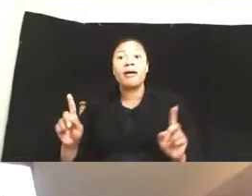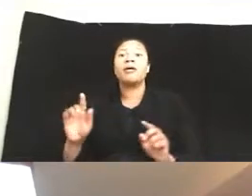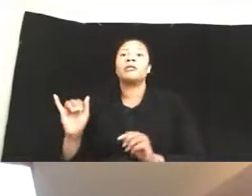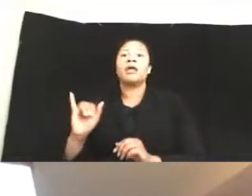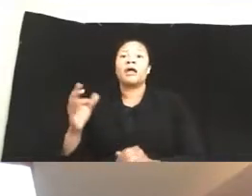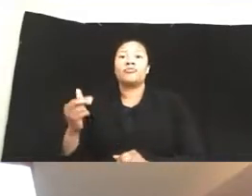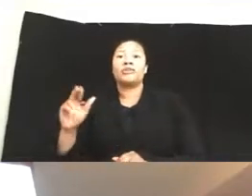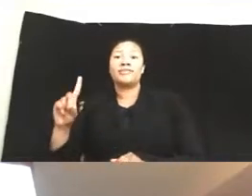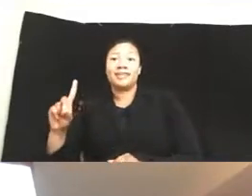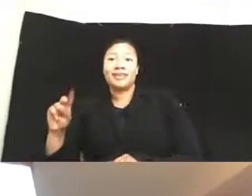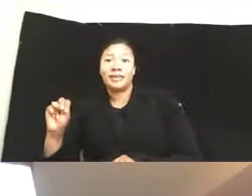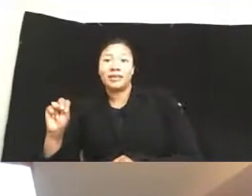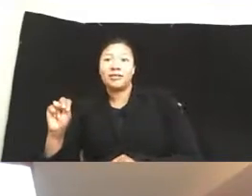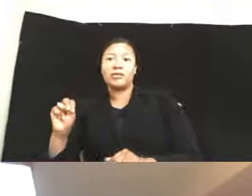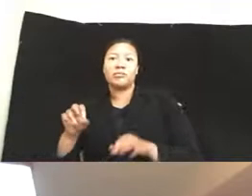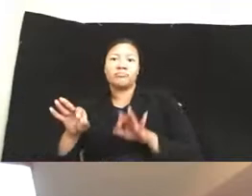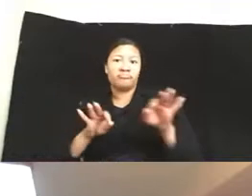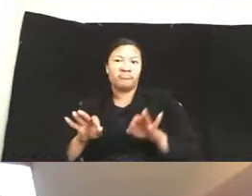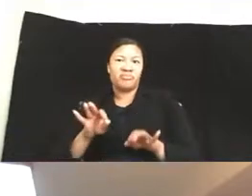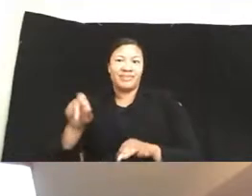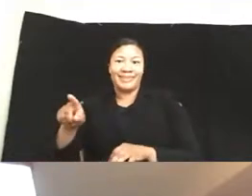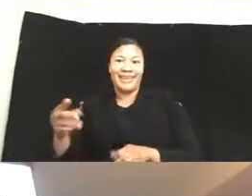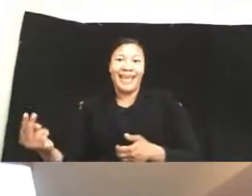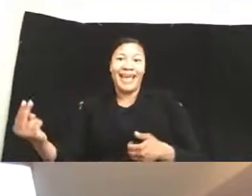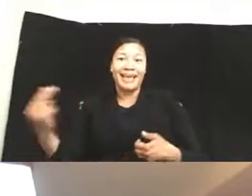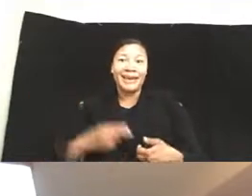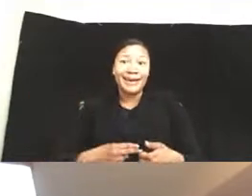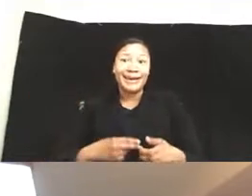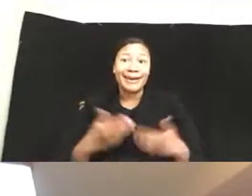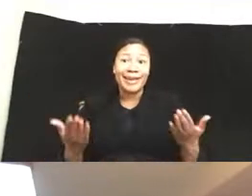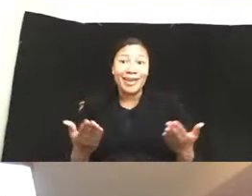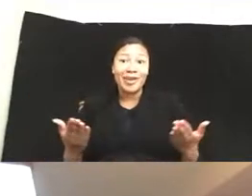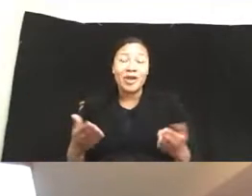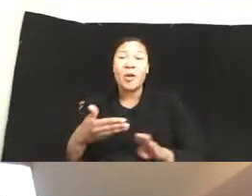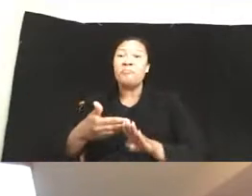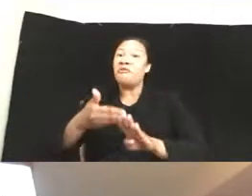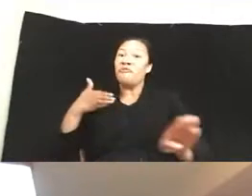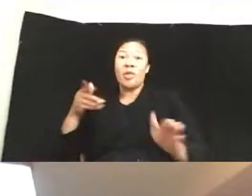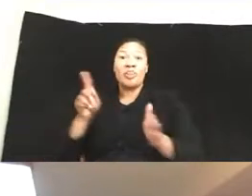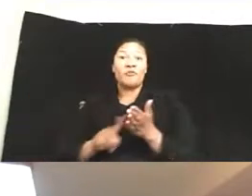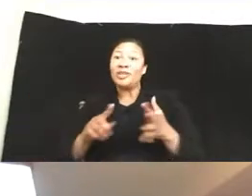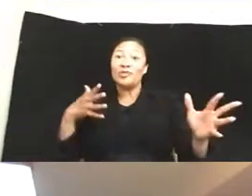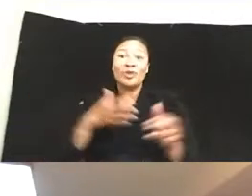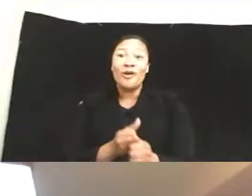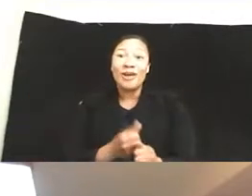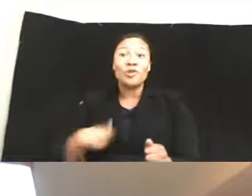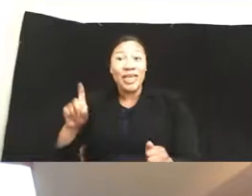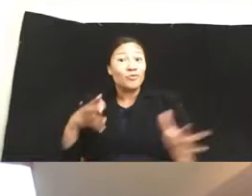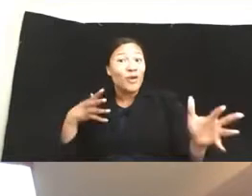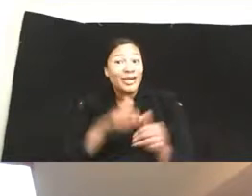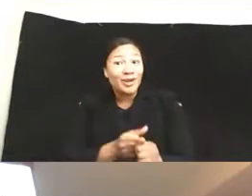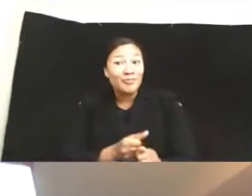came here ahead of her time. We had to catch up with her. And this is because Melchor's